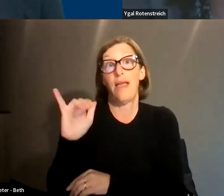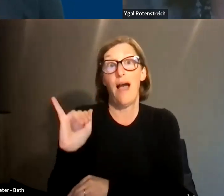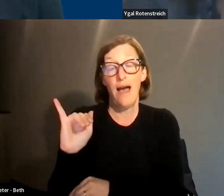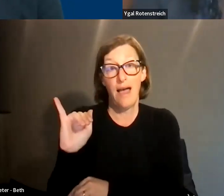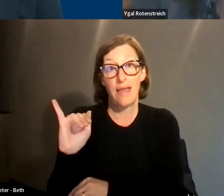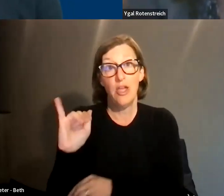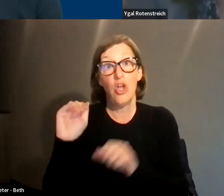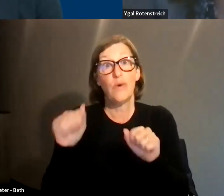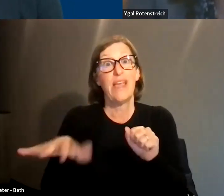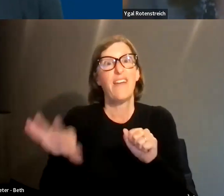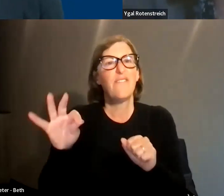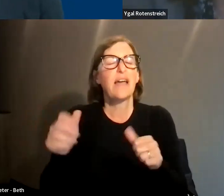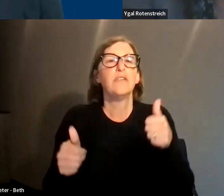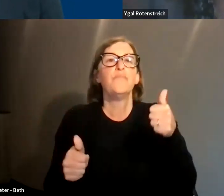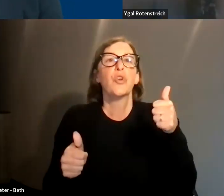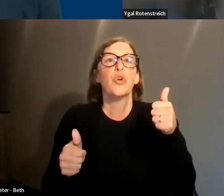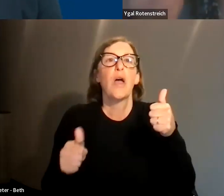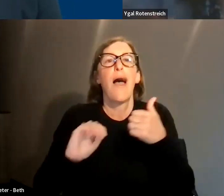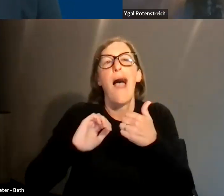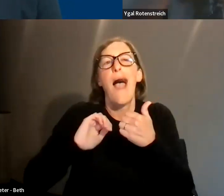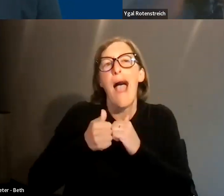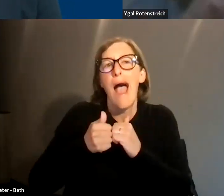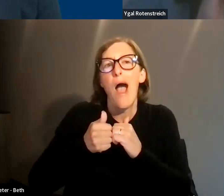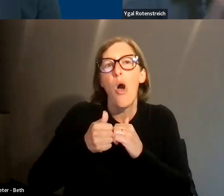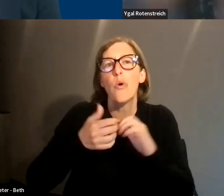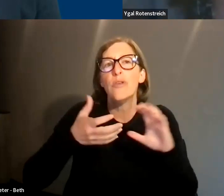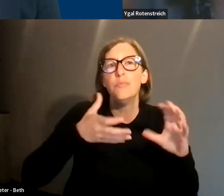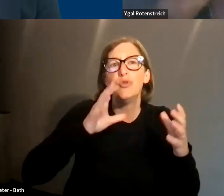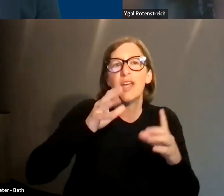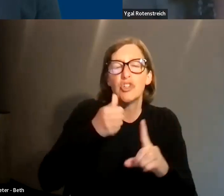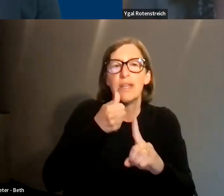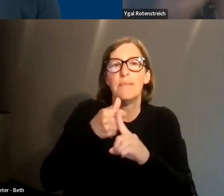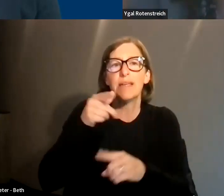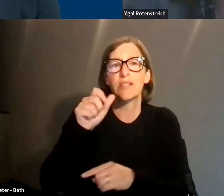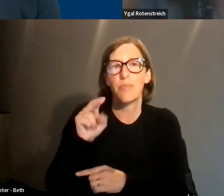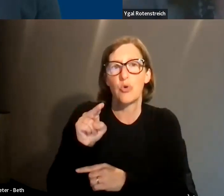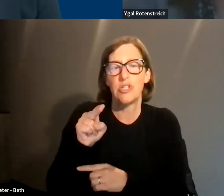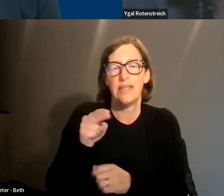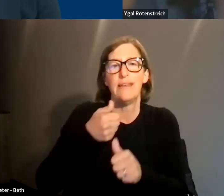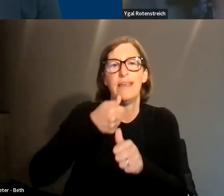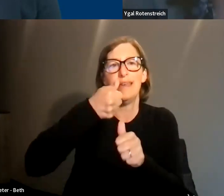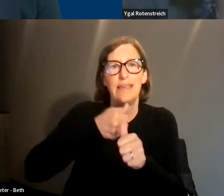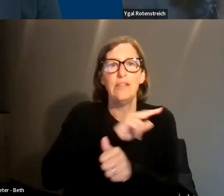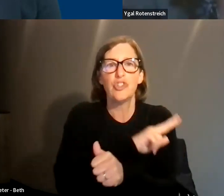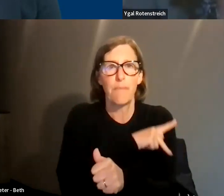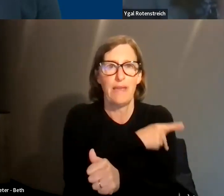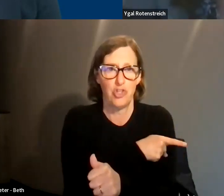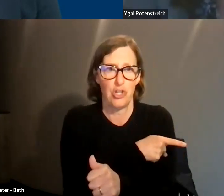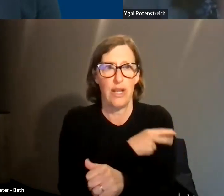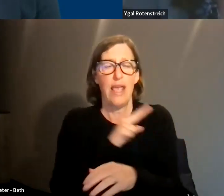find how the mutation affected the protein in each patient, and